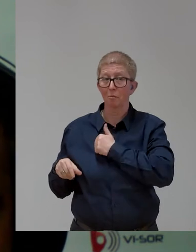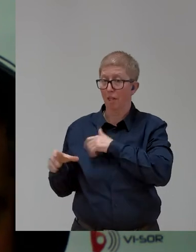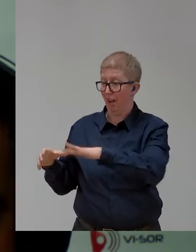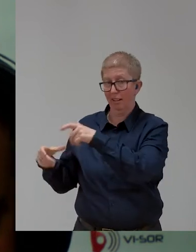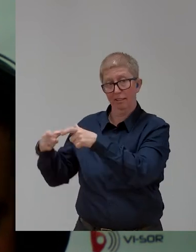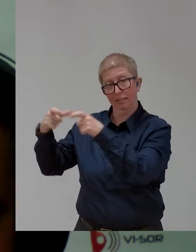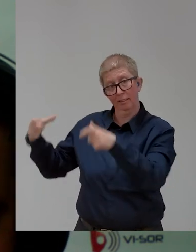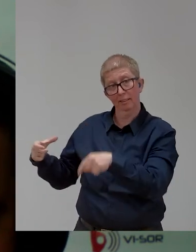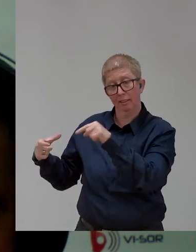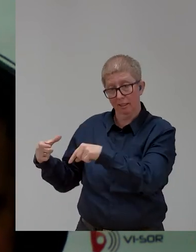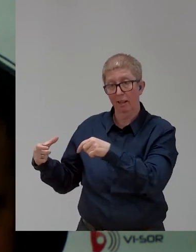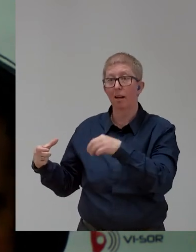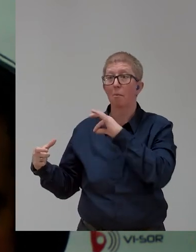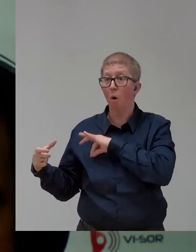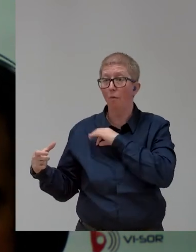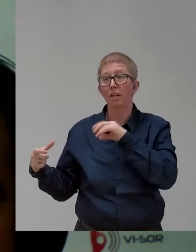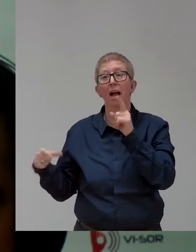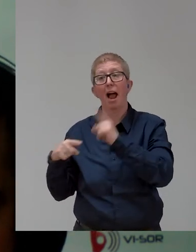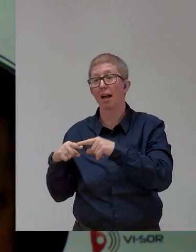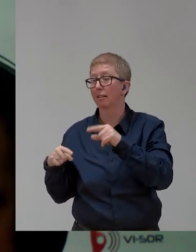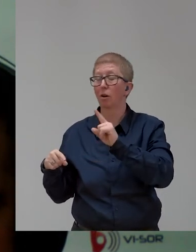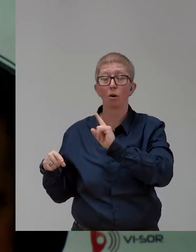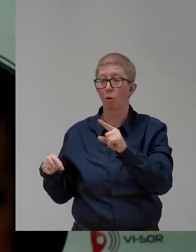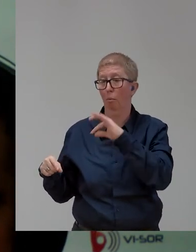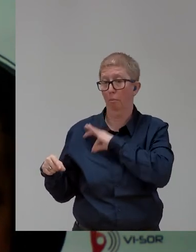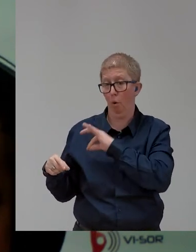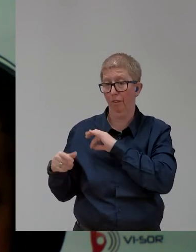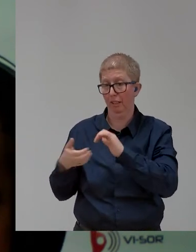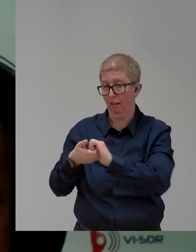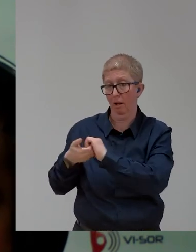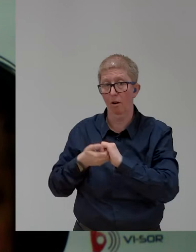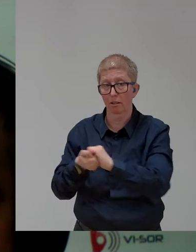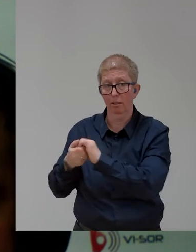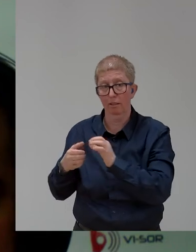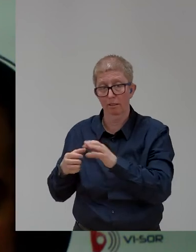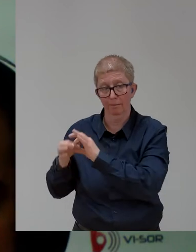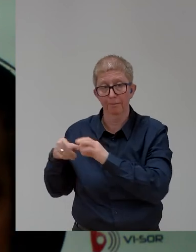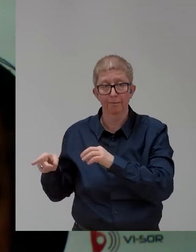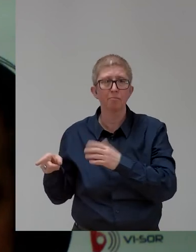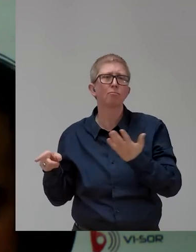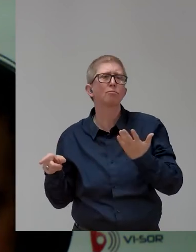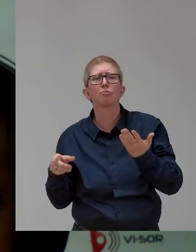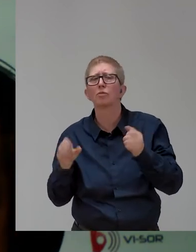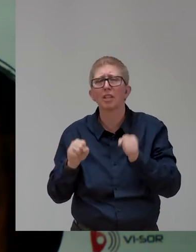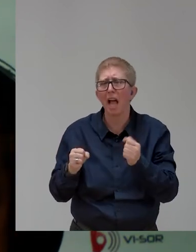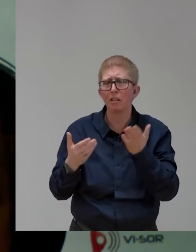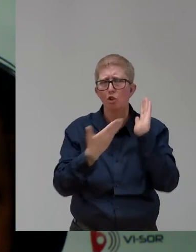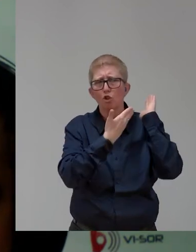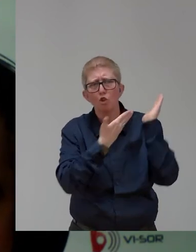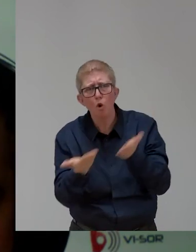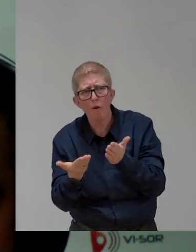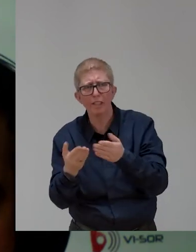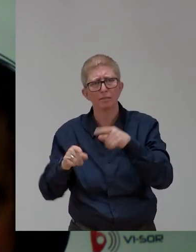such activities. This means that it can commercialize goods or services with the objective of generating